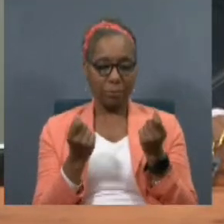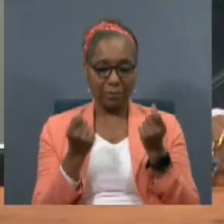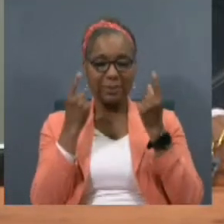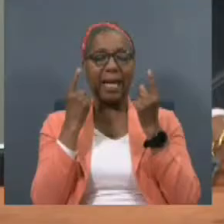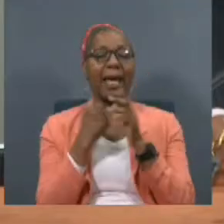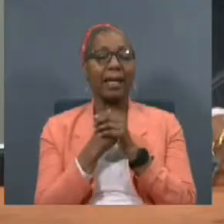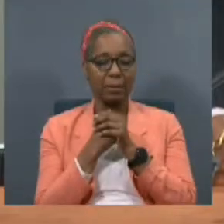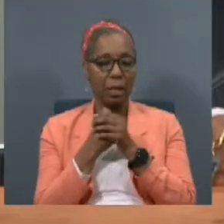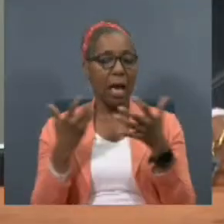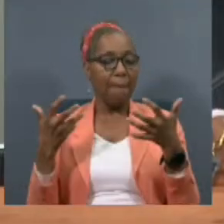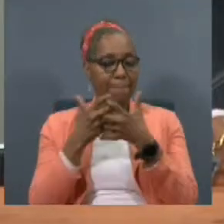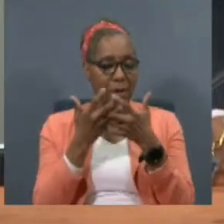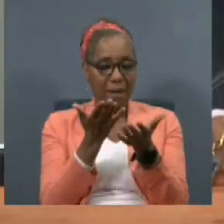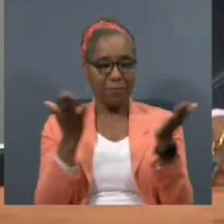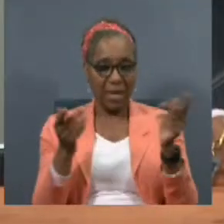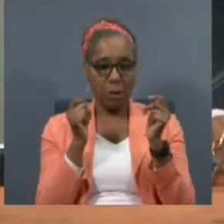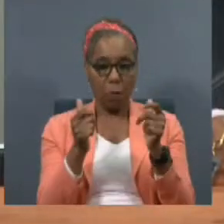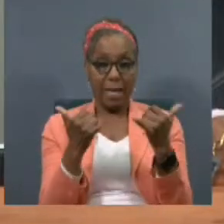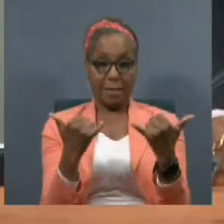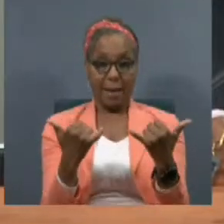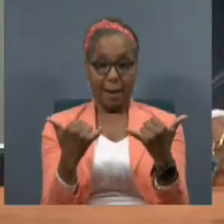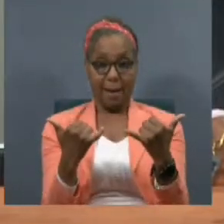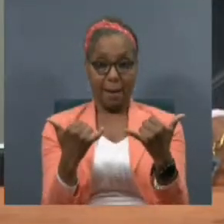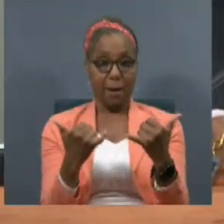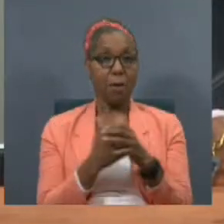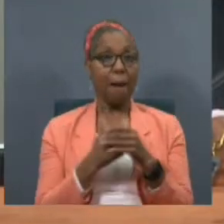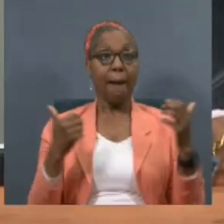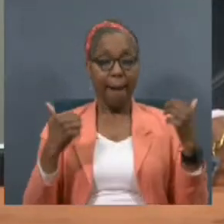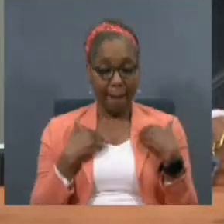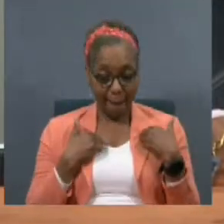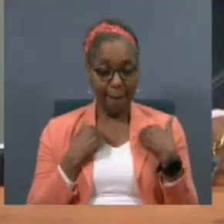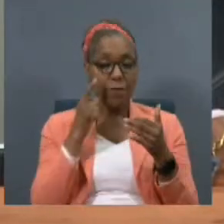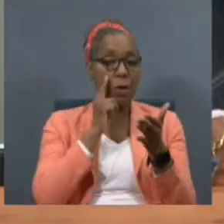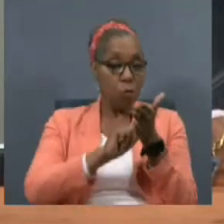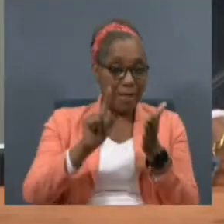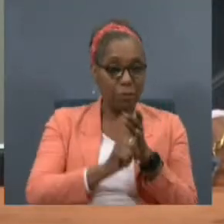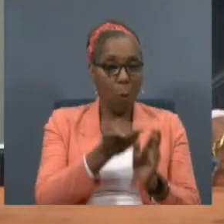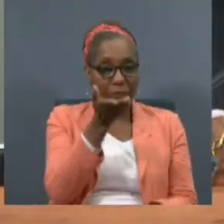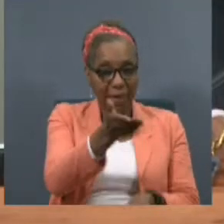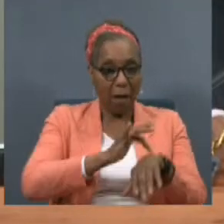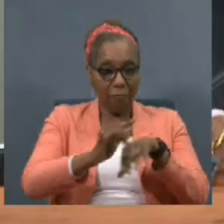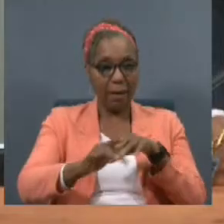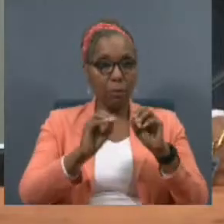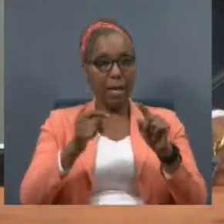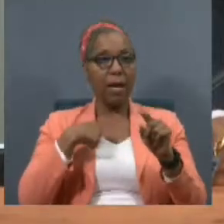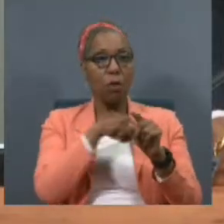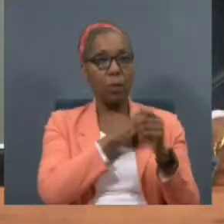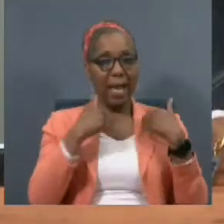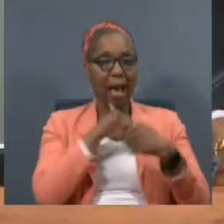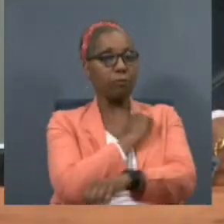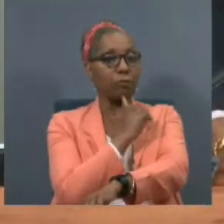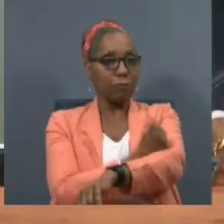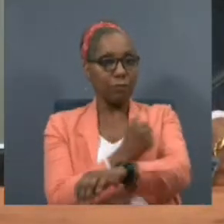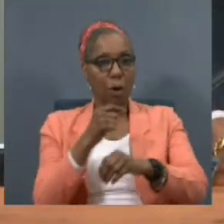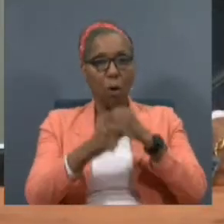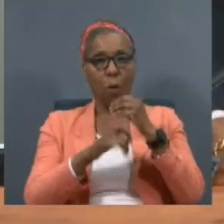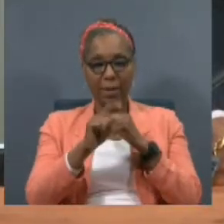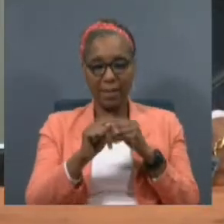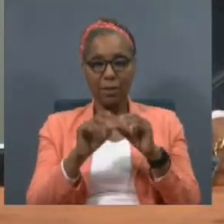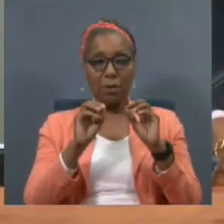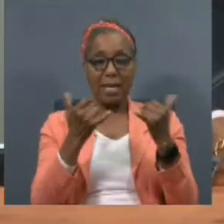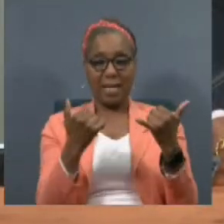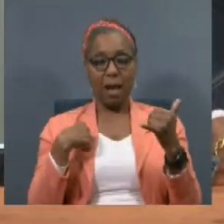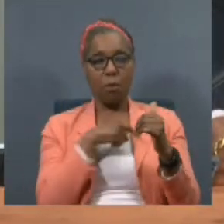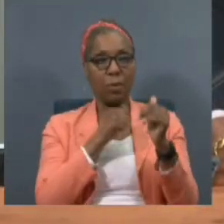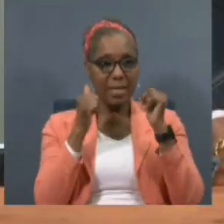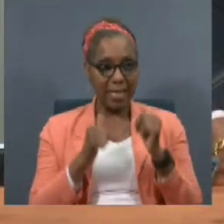put things together pretty quick. Now that there is studies out there and we have jurisdiction on it, so now we